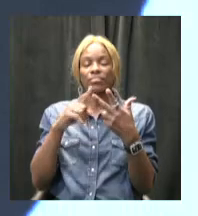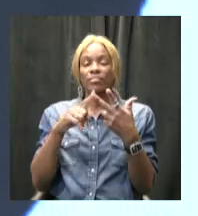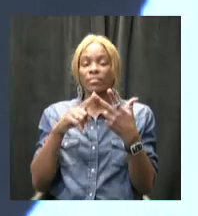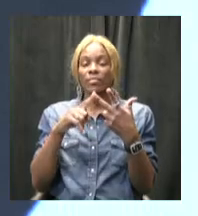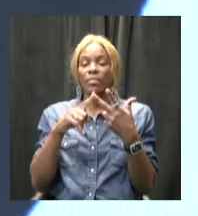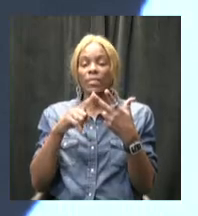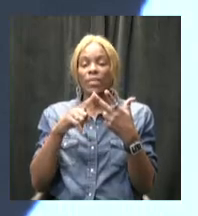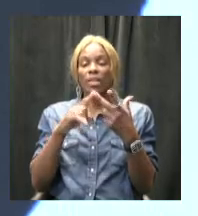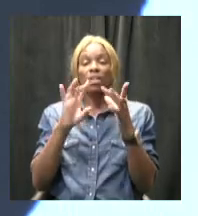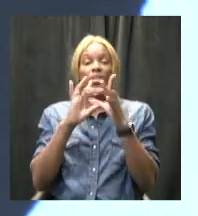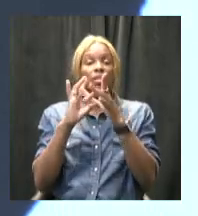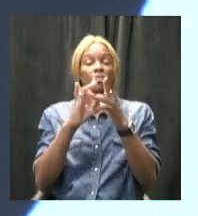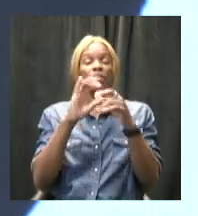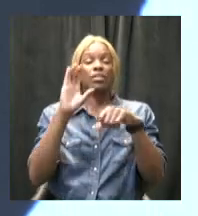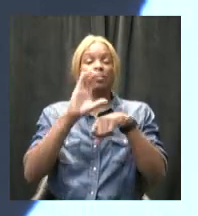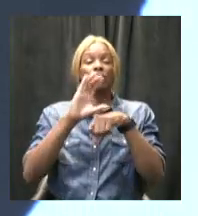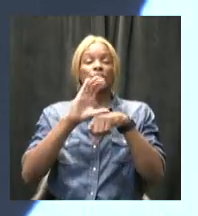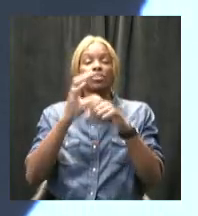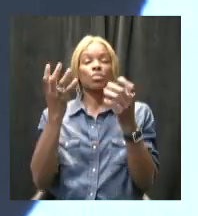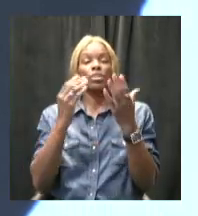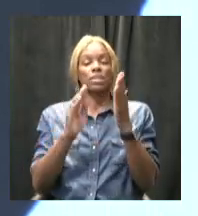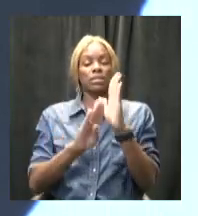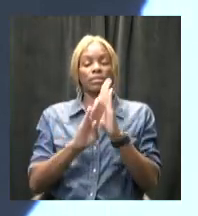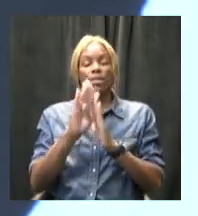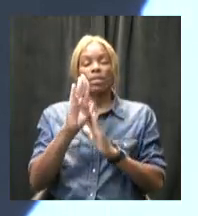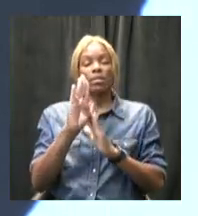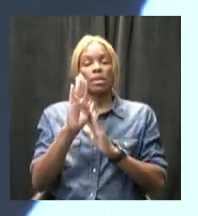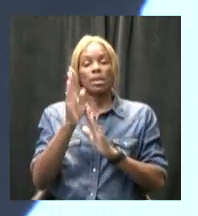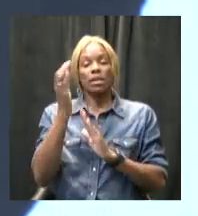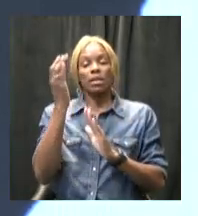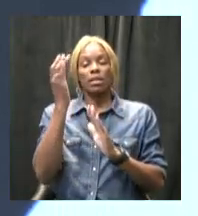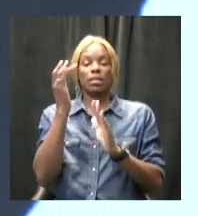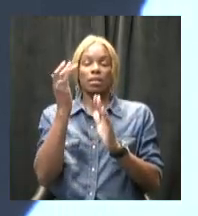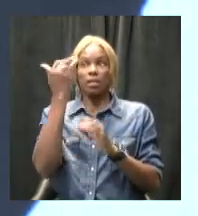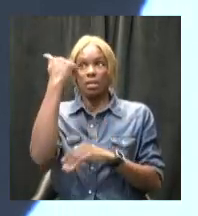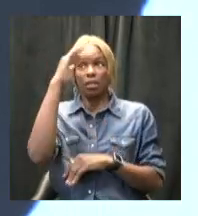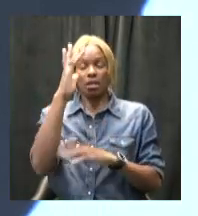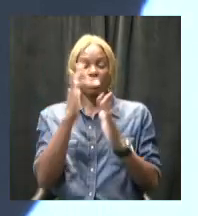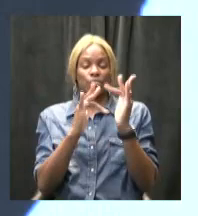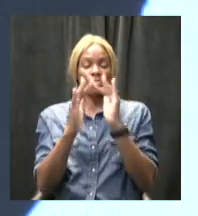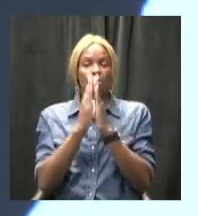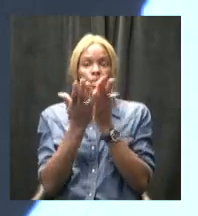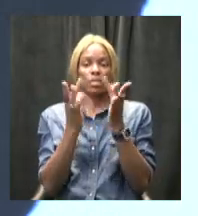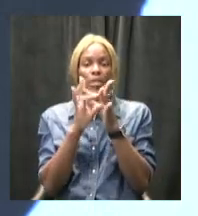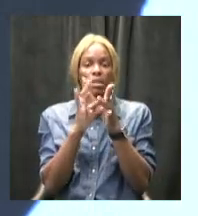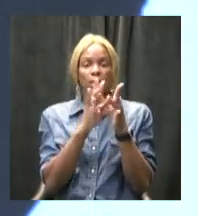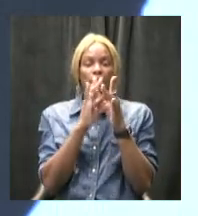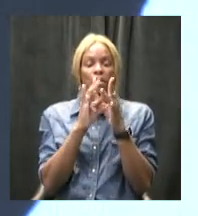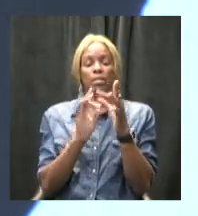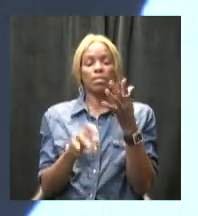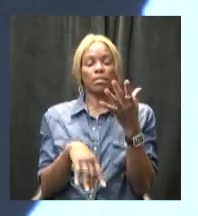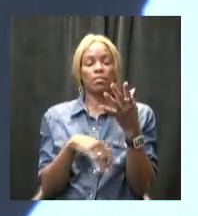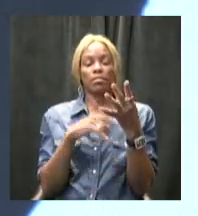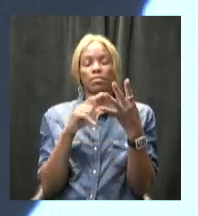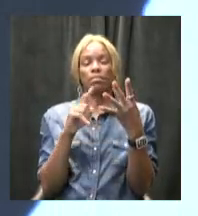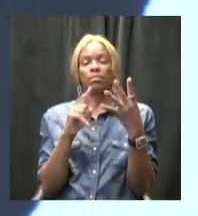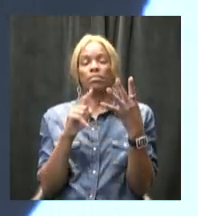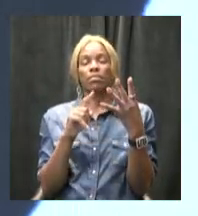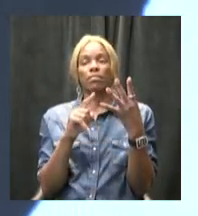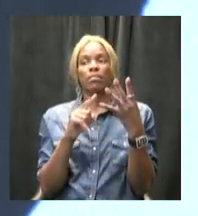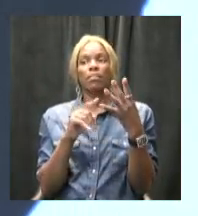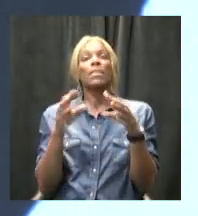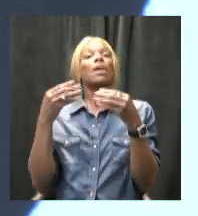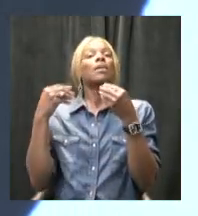to grow in God's word together. But let me keep going. Verse 45. Verse 45 says this. And they sold property